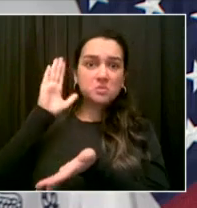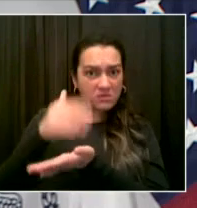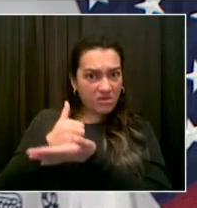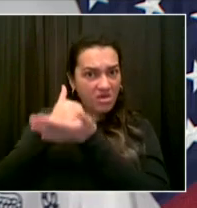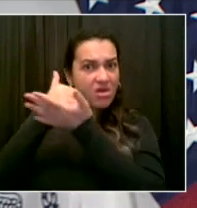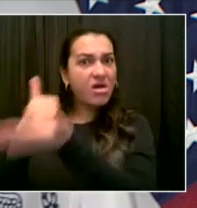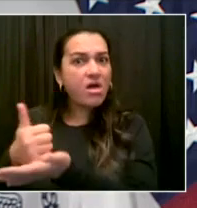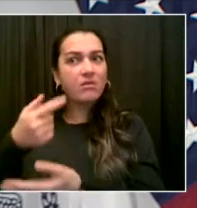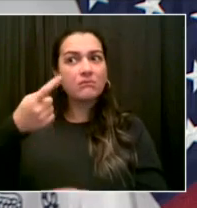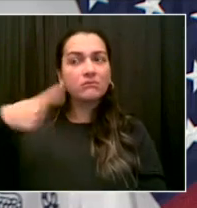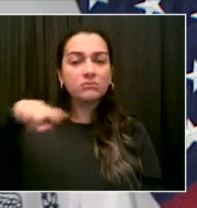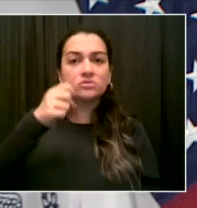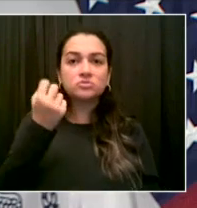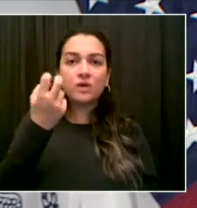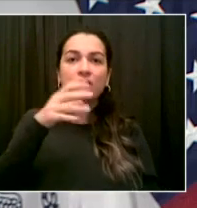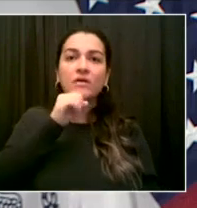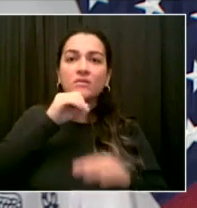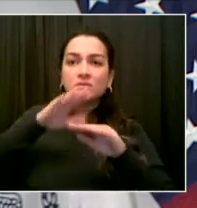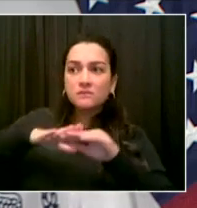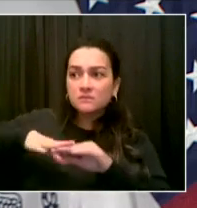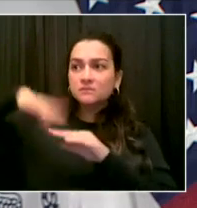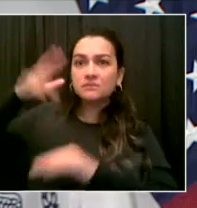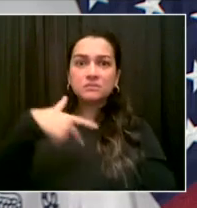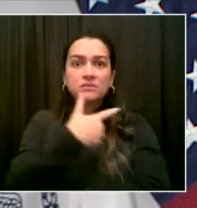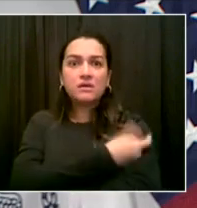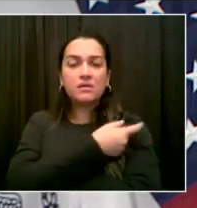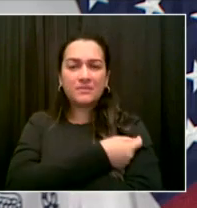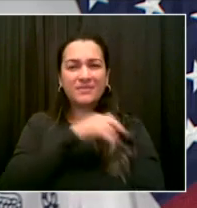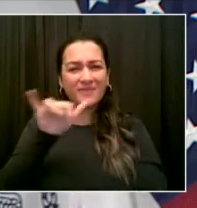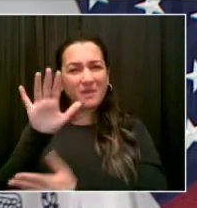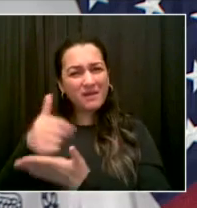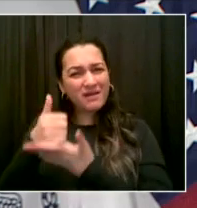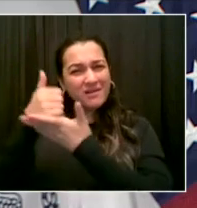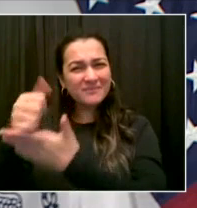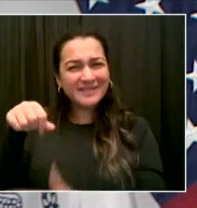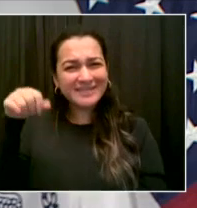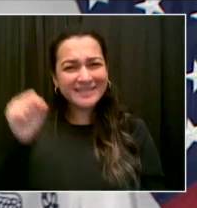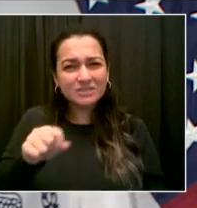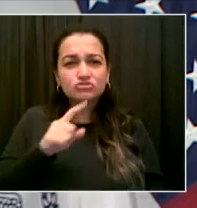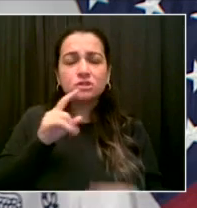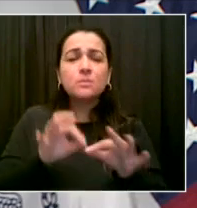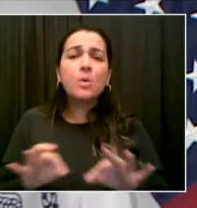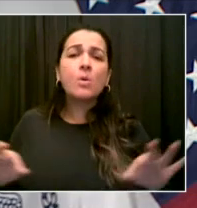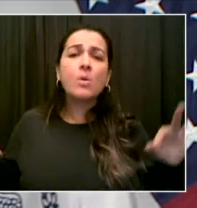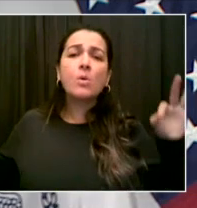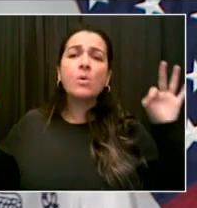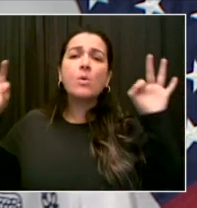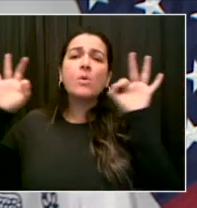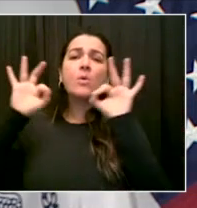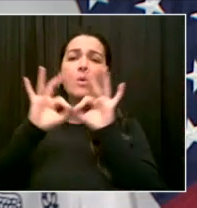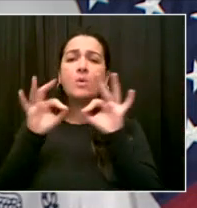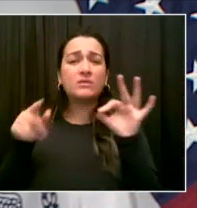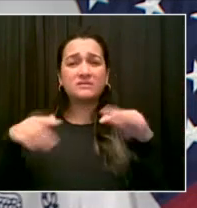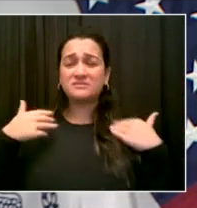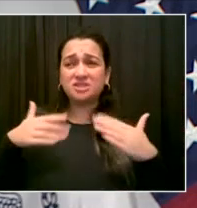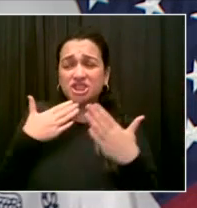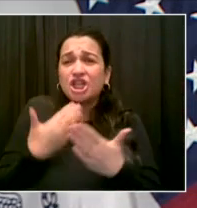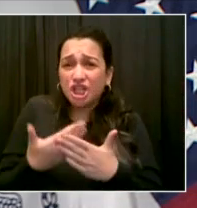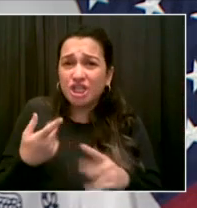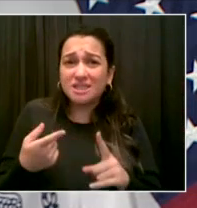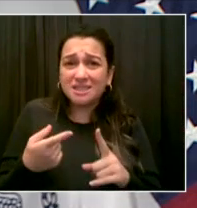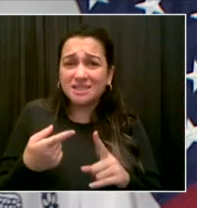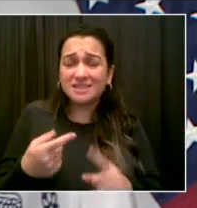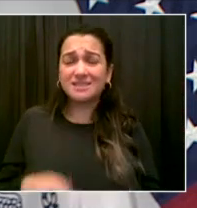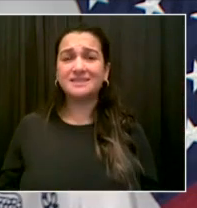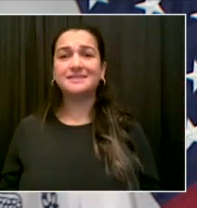the more the better. So that's really good news. We're ready to keep, making sure that anyone who needs to